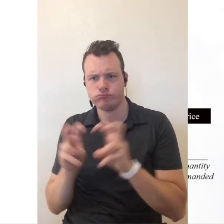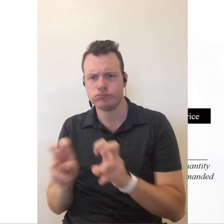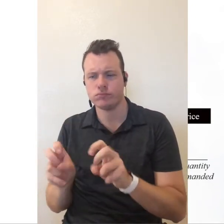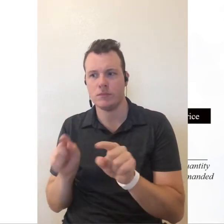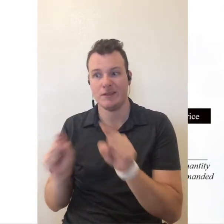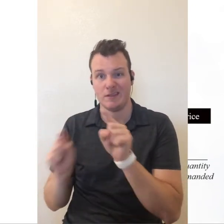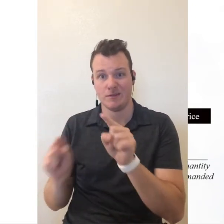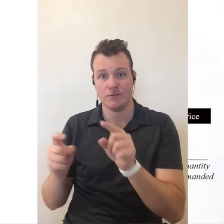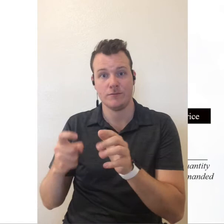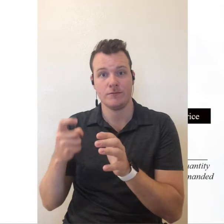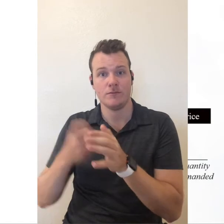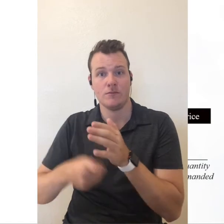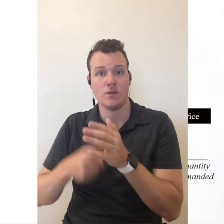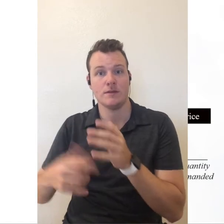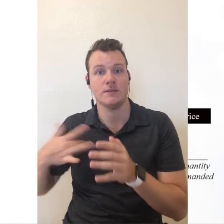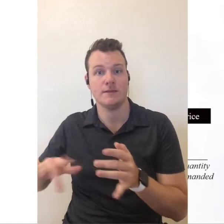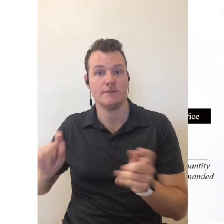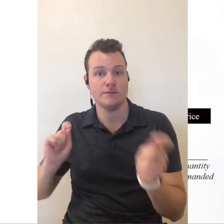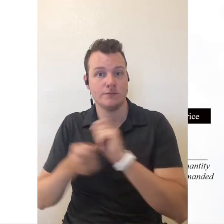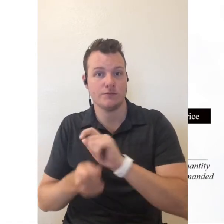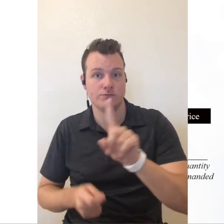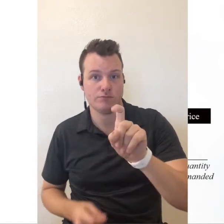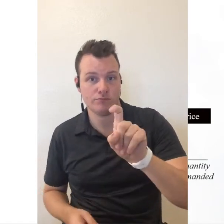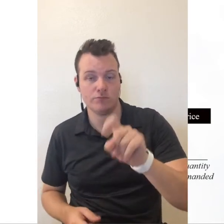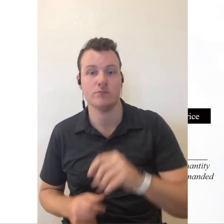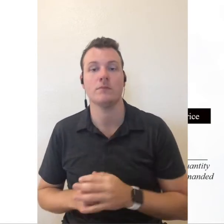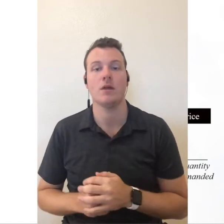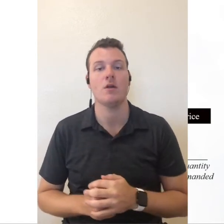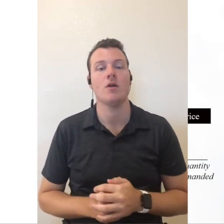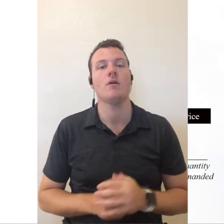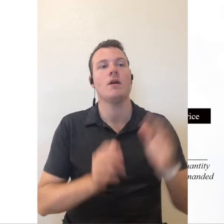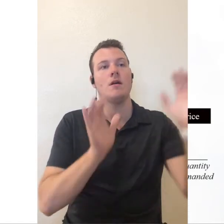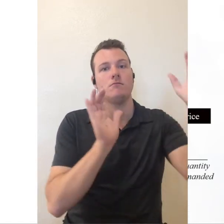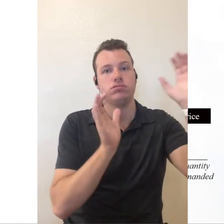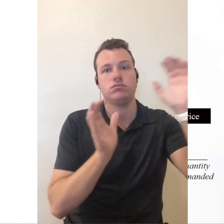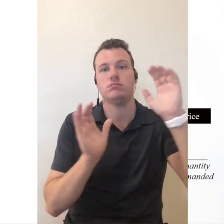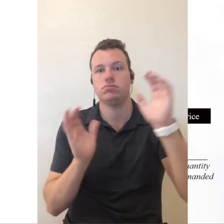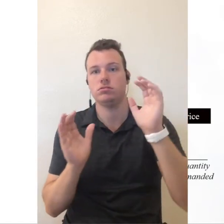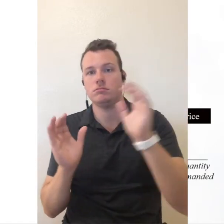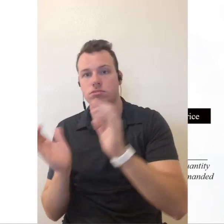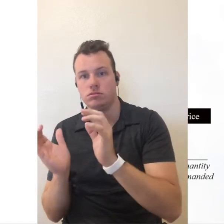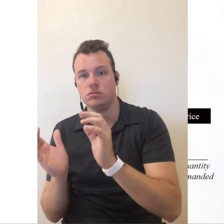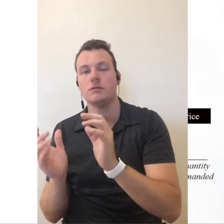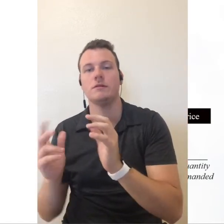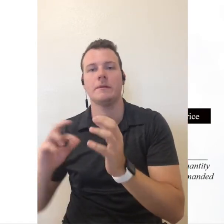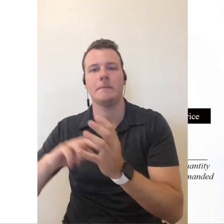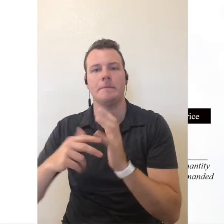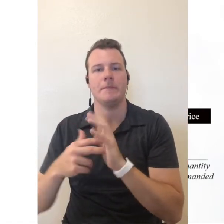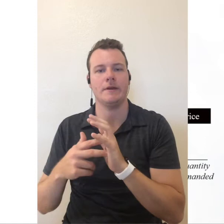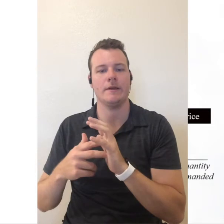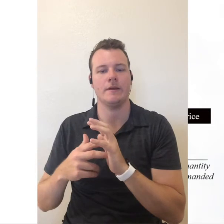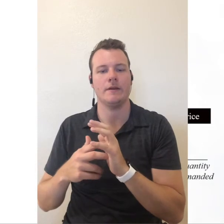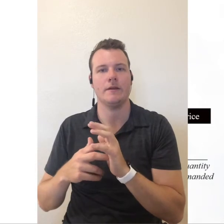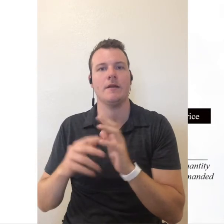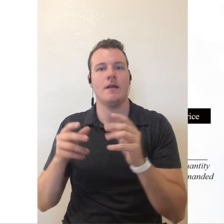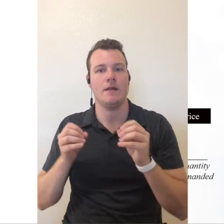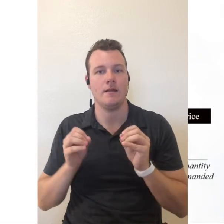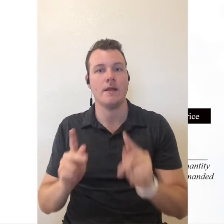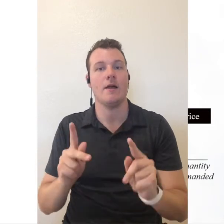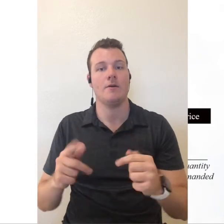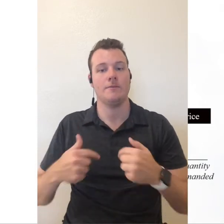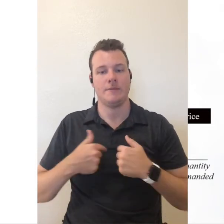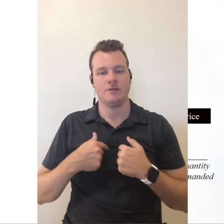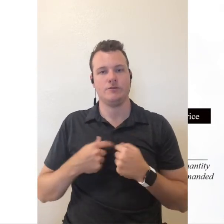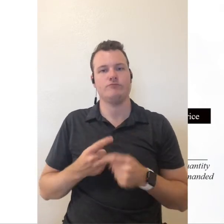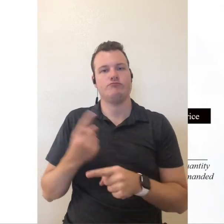Q3, so that I can see whether there's a change in the price sensitivity between those points. And by doing that, it will allow